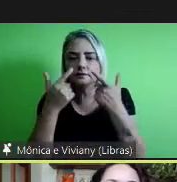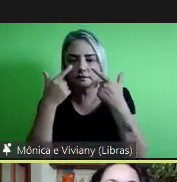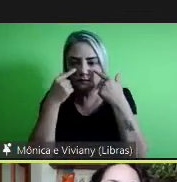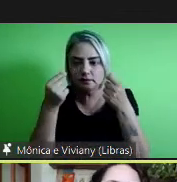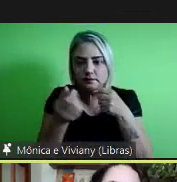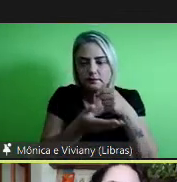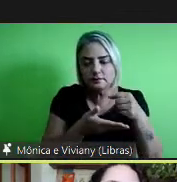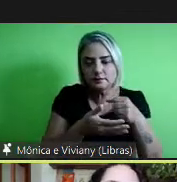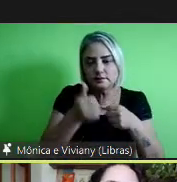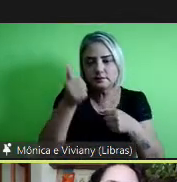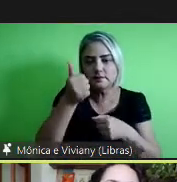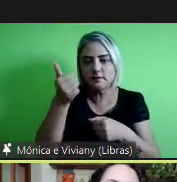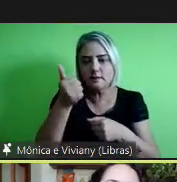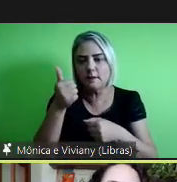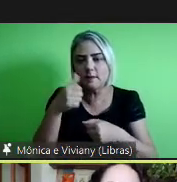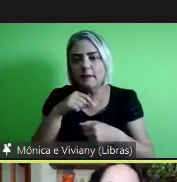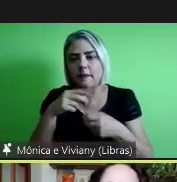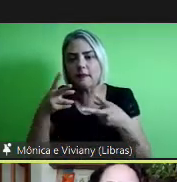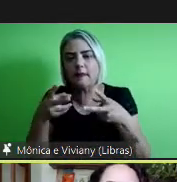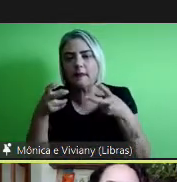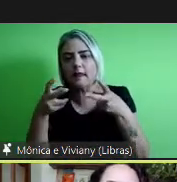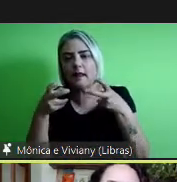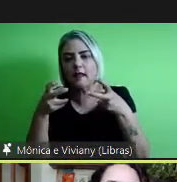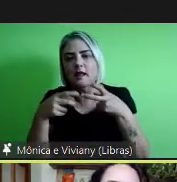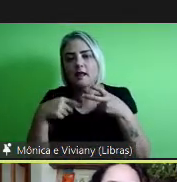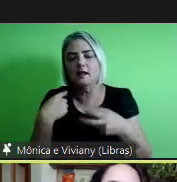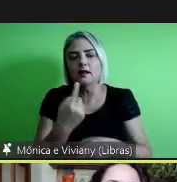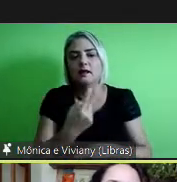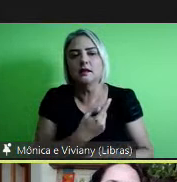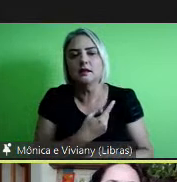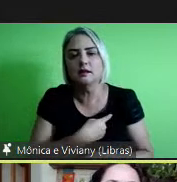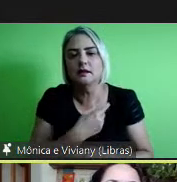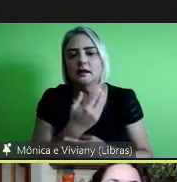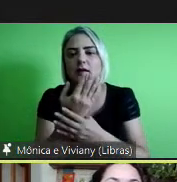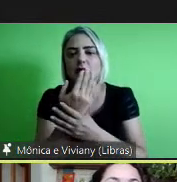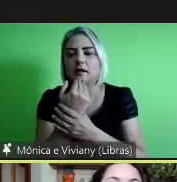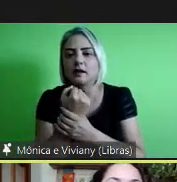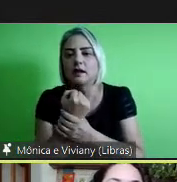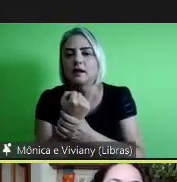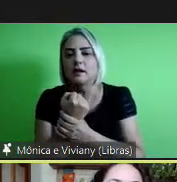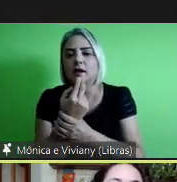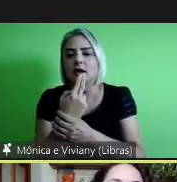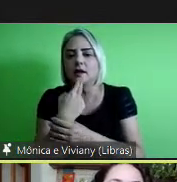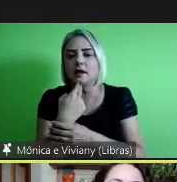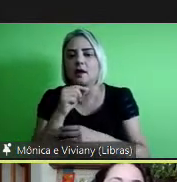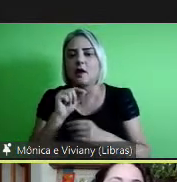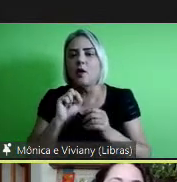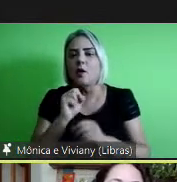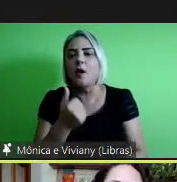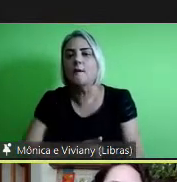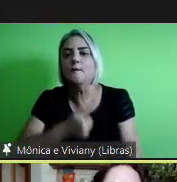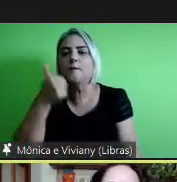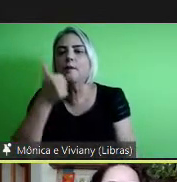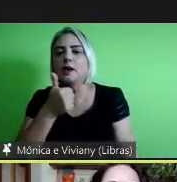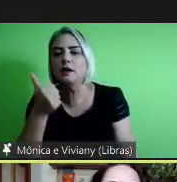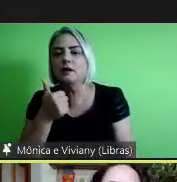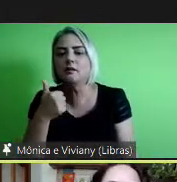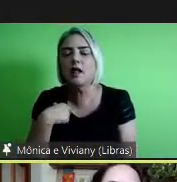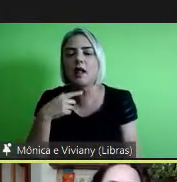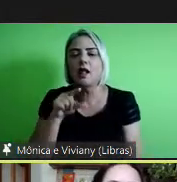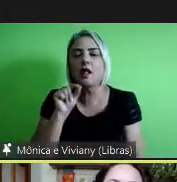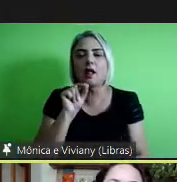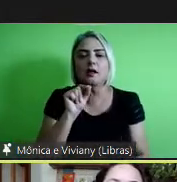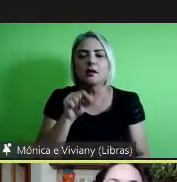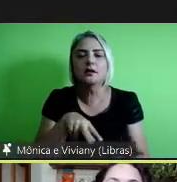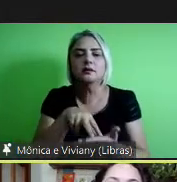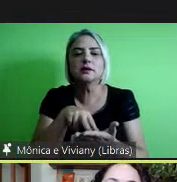it is the team for primary health for the one that notices the situations of food and nutrition insecurity,